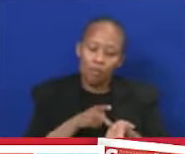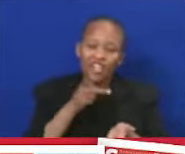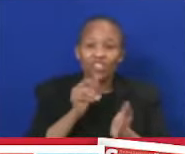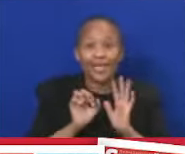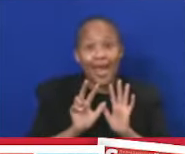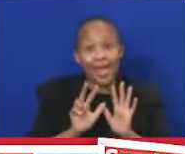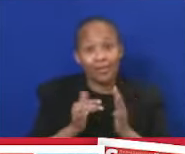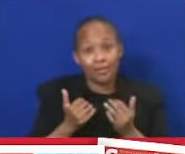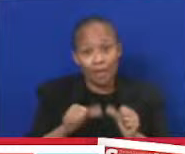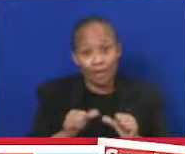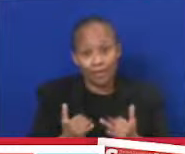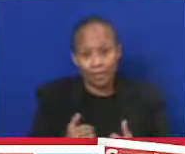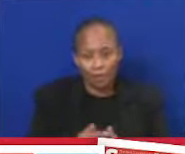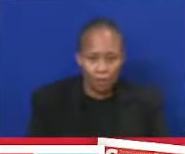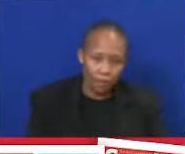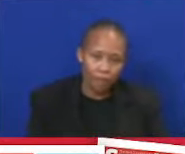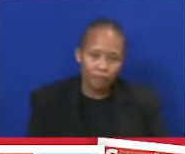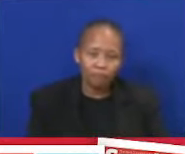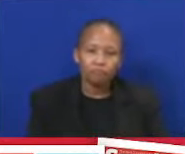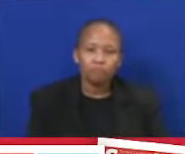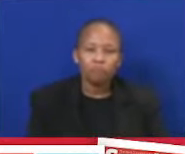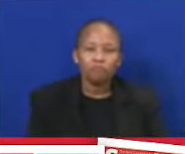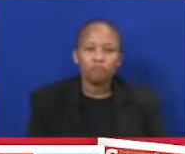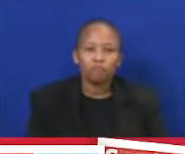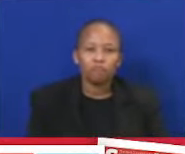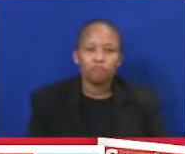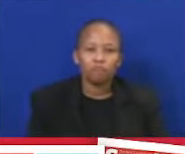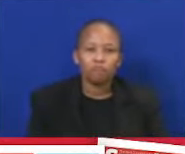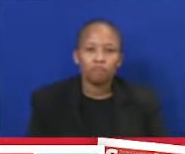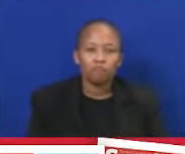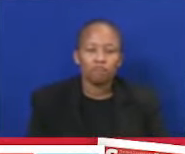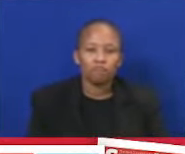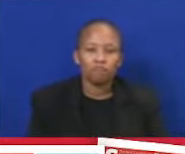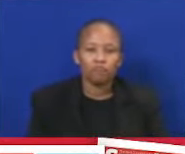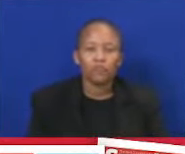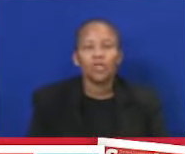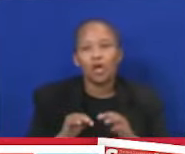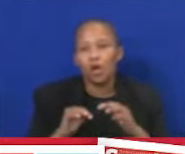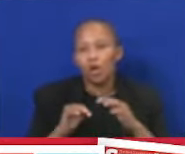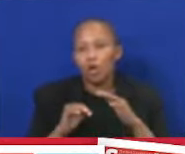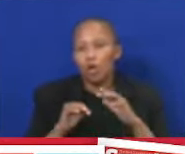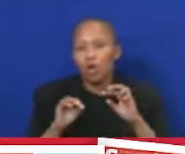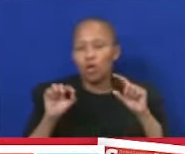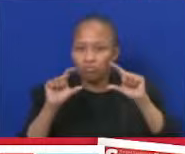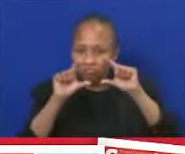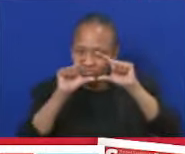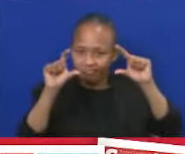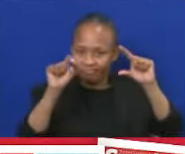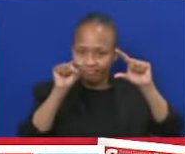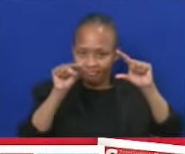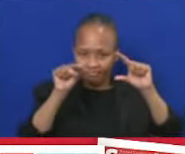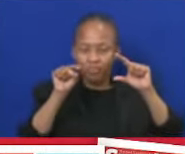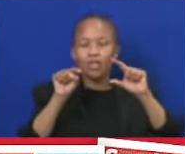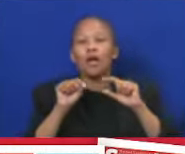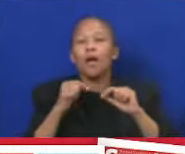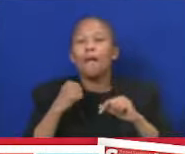We have a heading just at the top of the page titled My Deployment to Gauteng